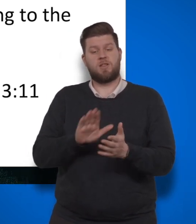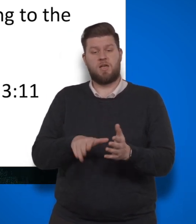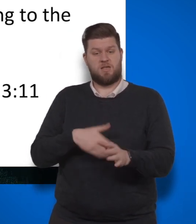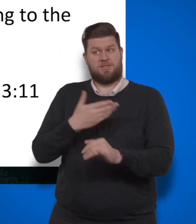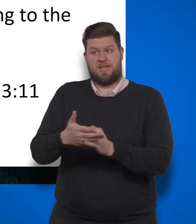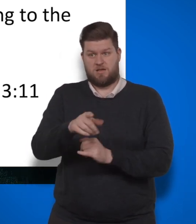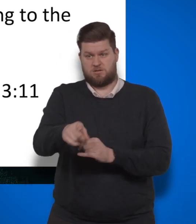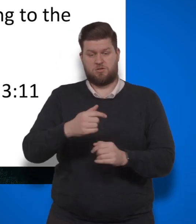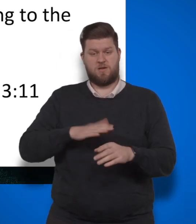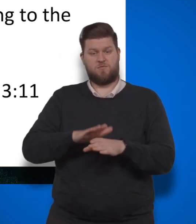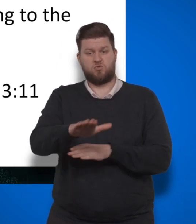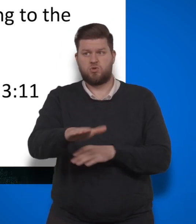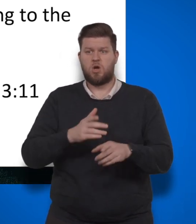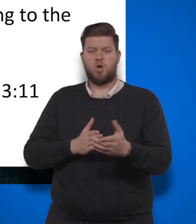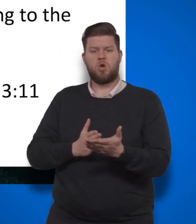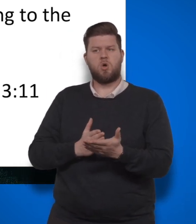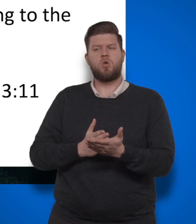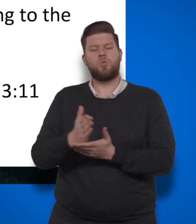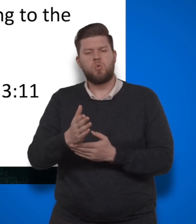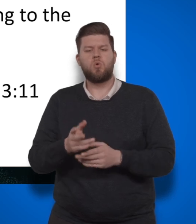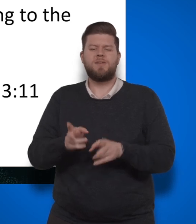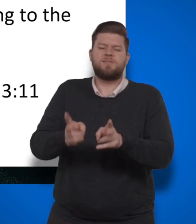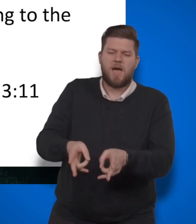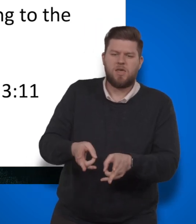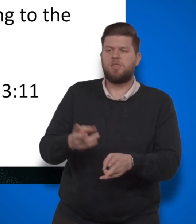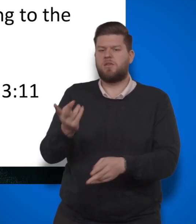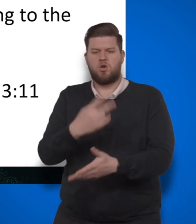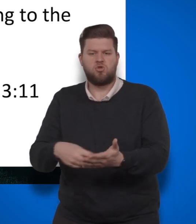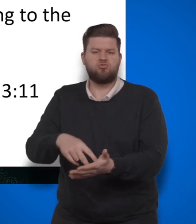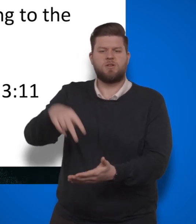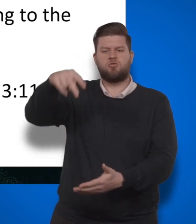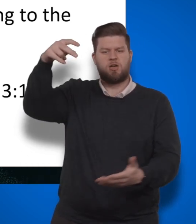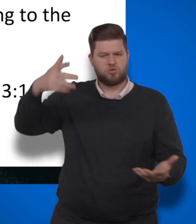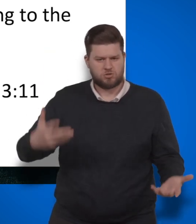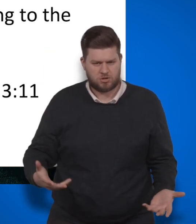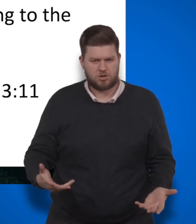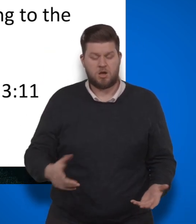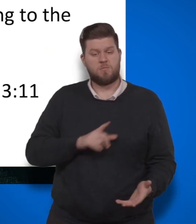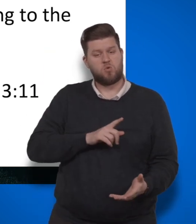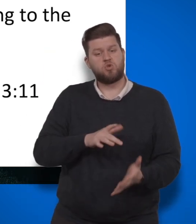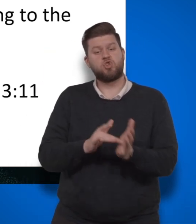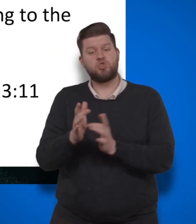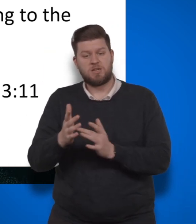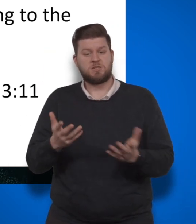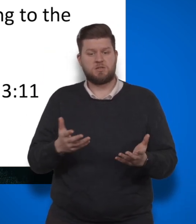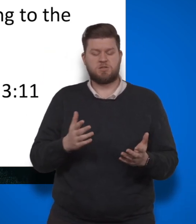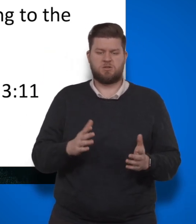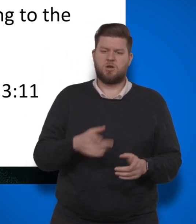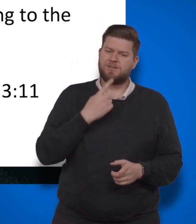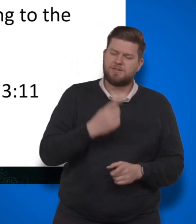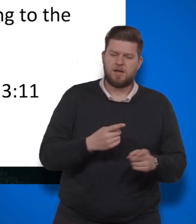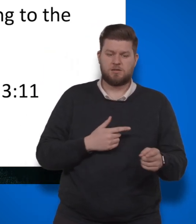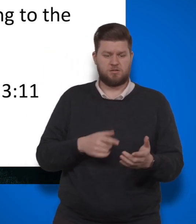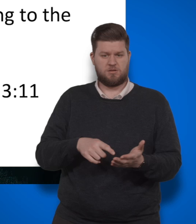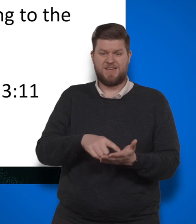enhancement is through death and resurrection. Because it was Jesus of Nazareth who said, unless a seed